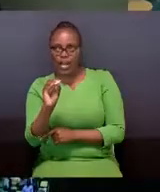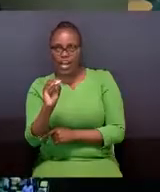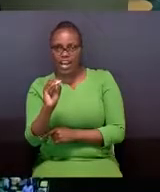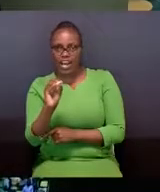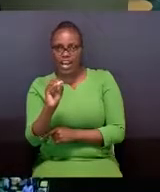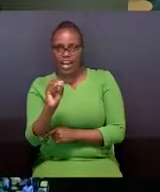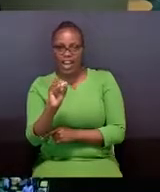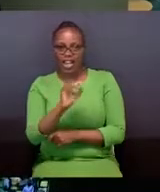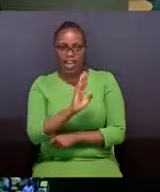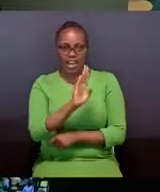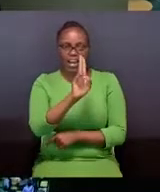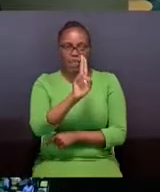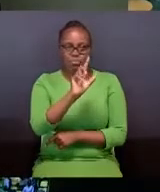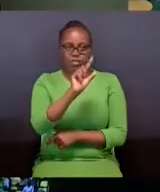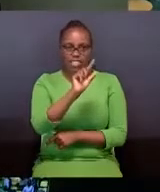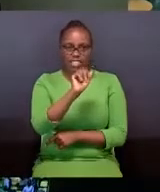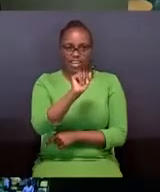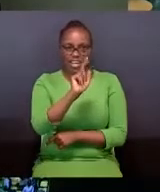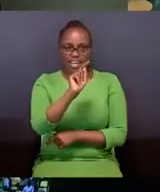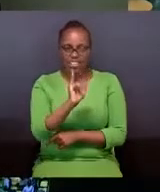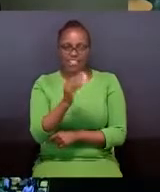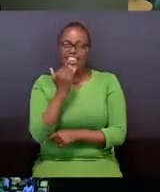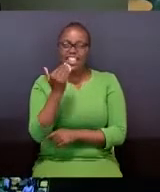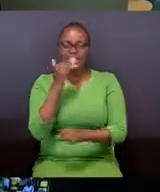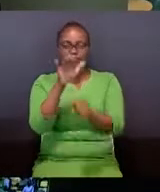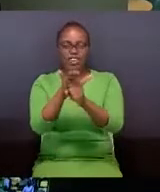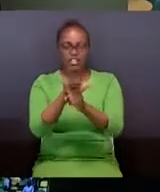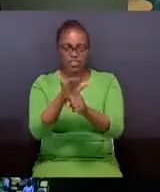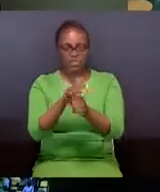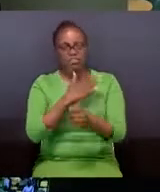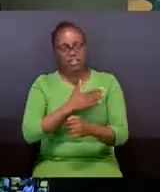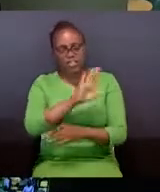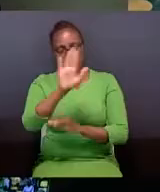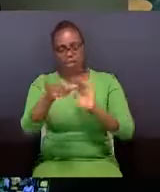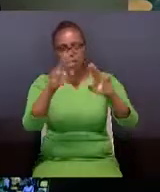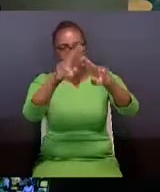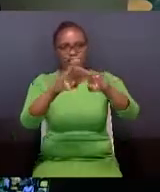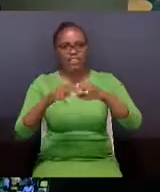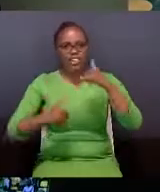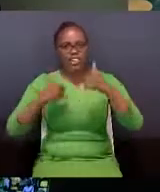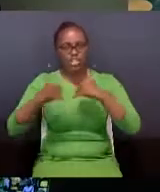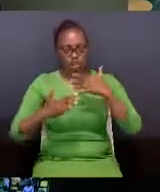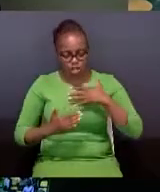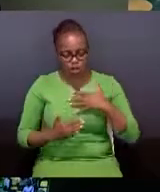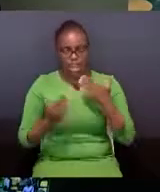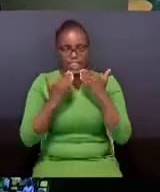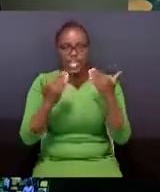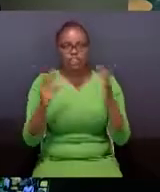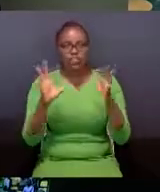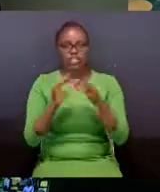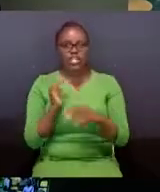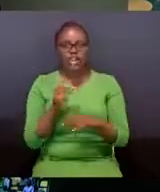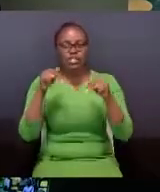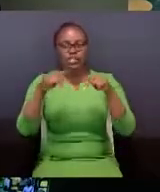Boog. Bugal. Thank you very much. You may take your seats. It's a pleasure and it's an honor. Thank you for joining us here